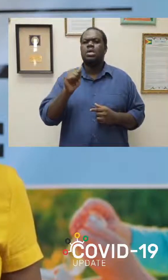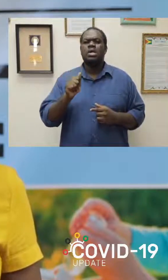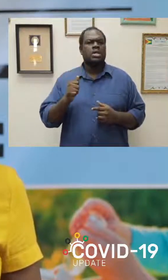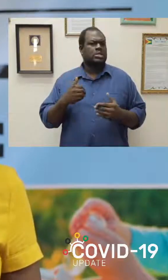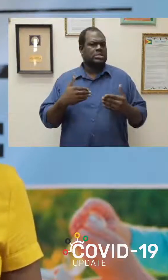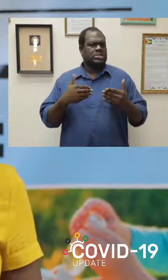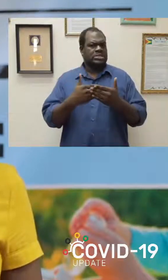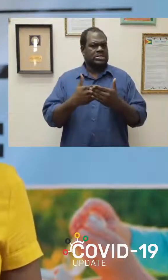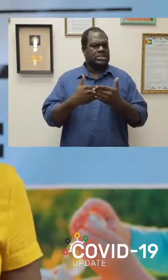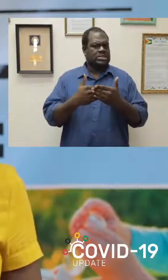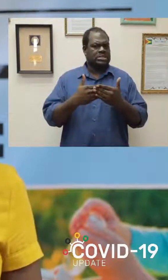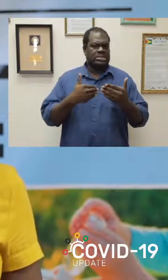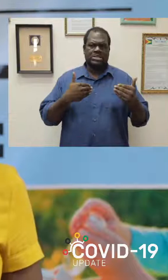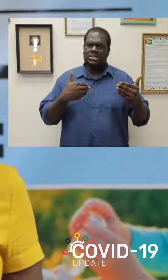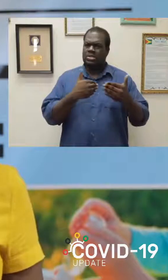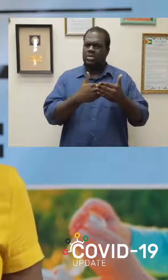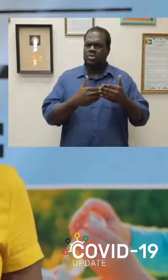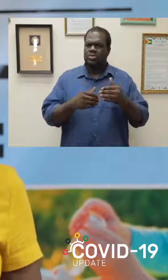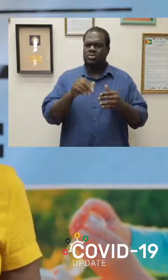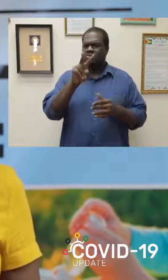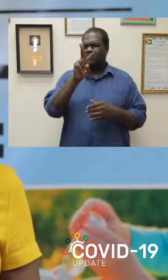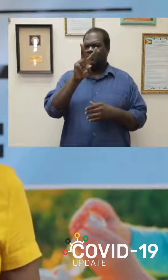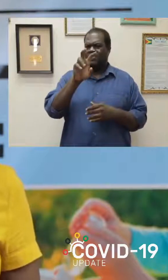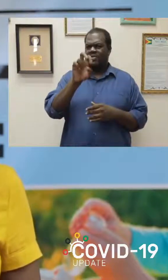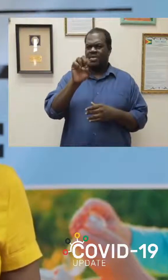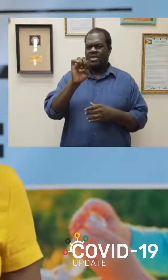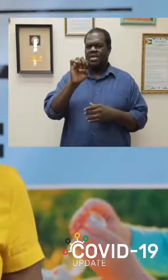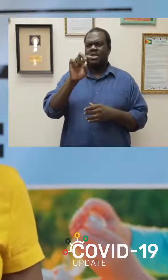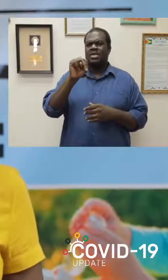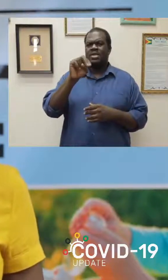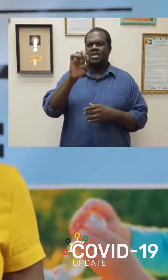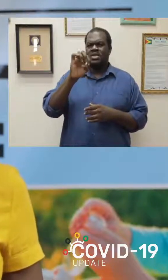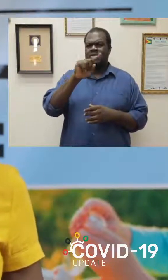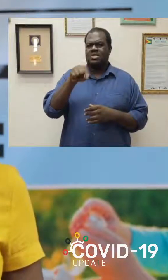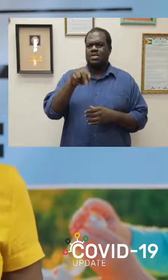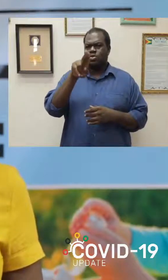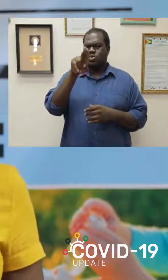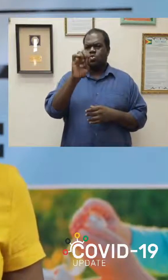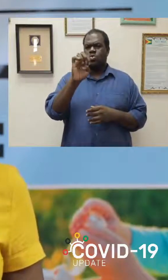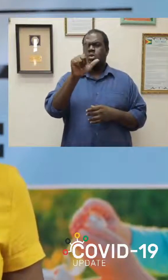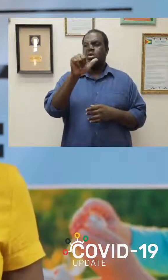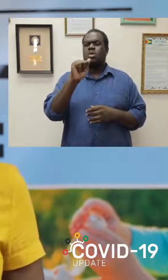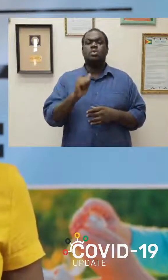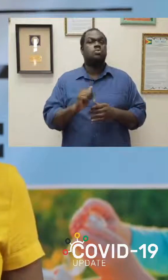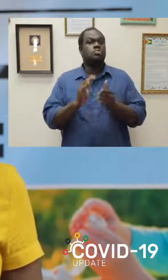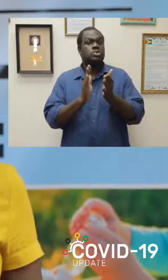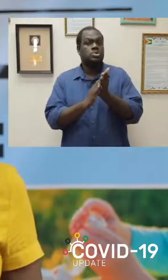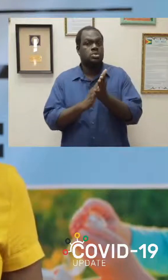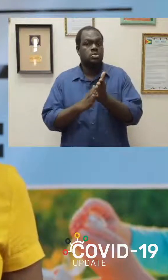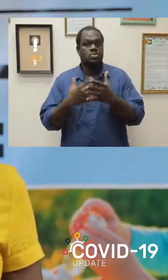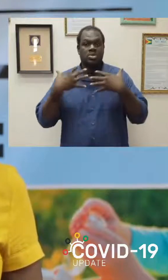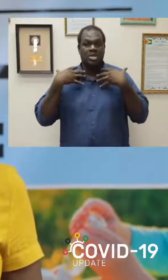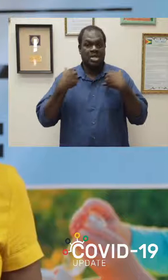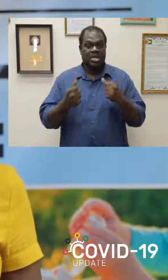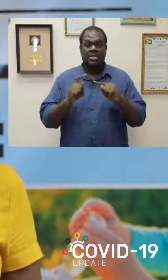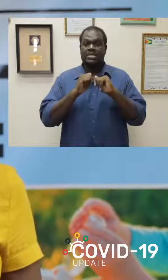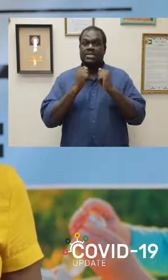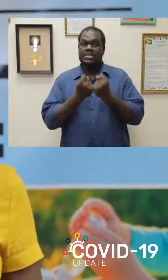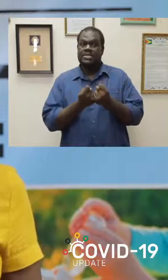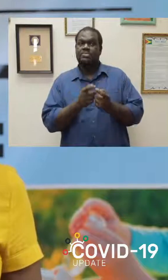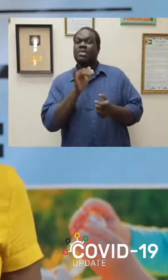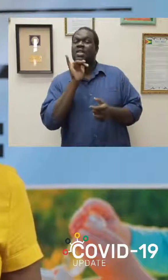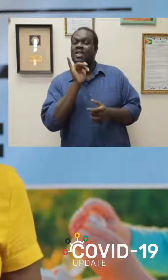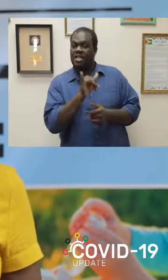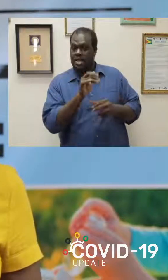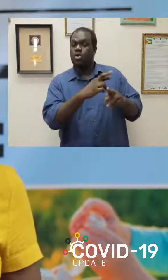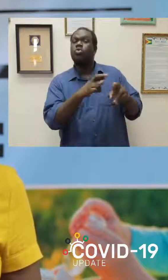Venezuela. We must commend the work of the health team in that region, the agencies that have come on